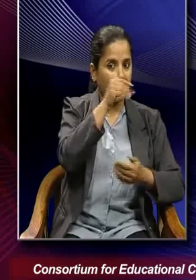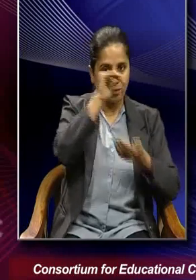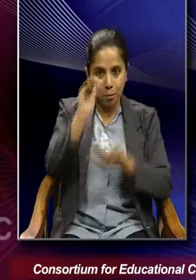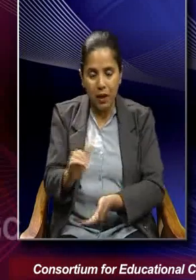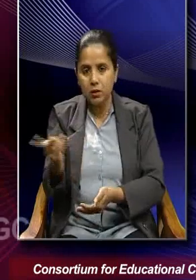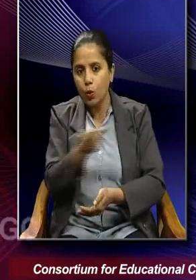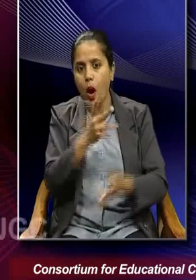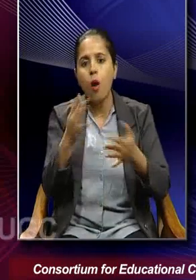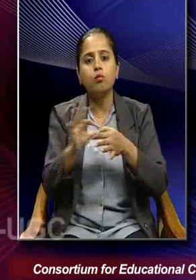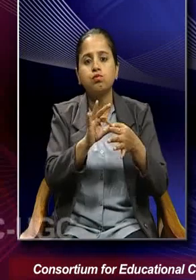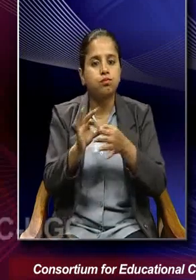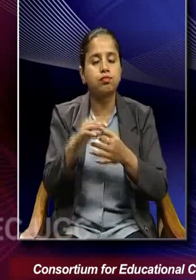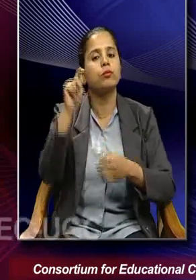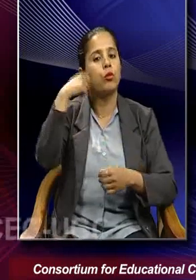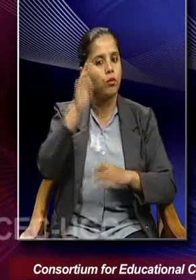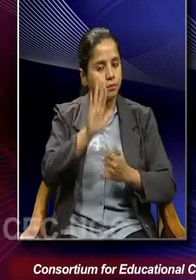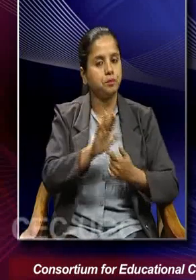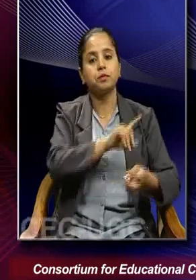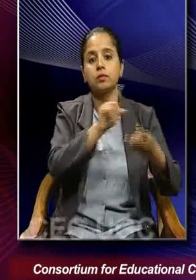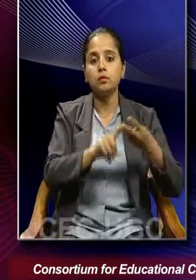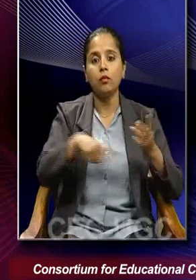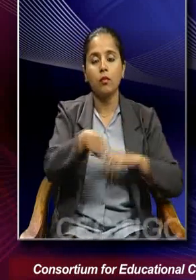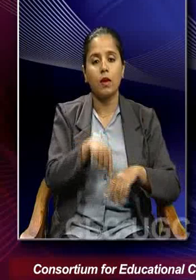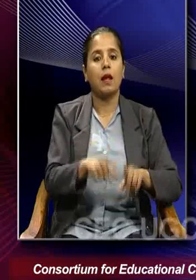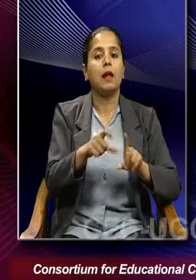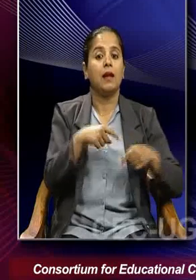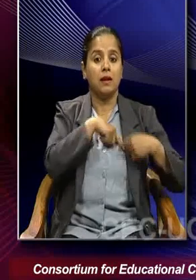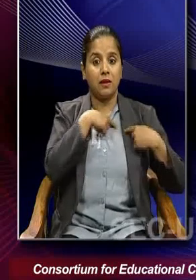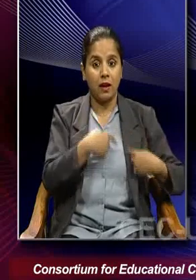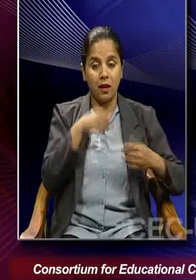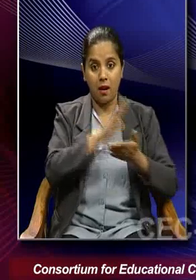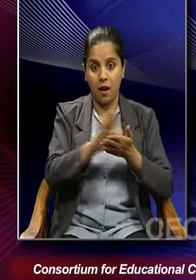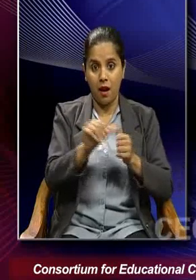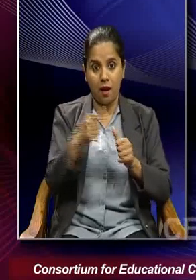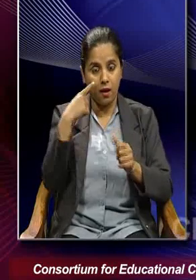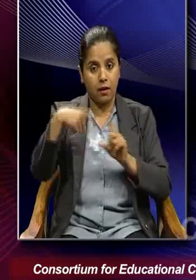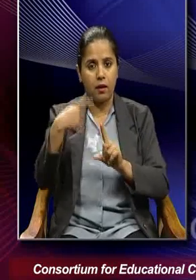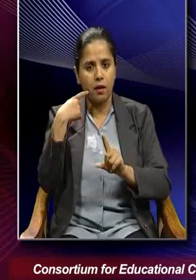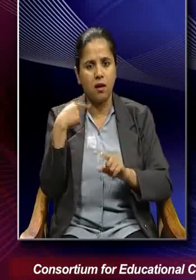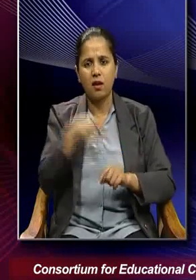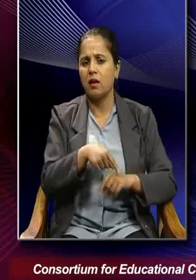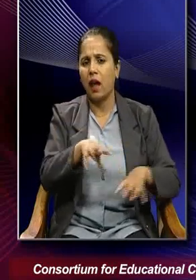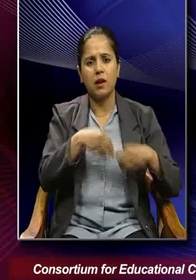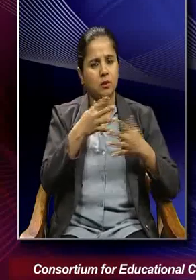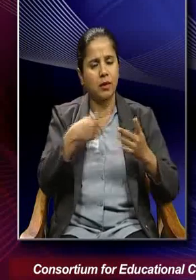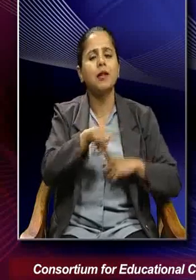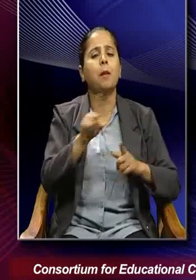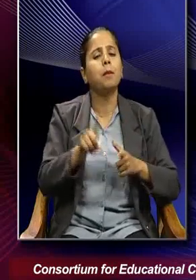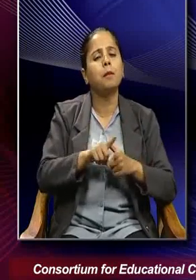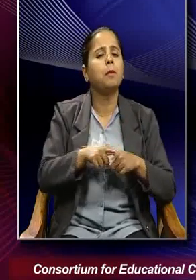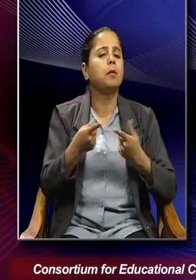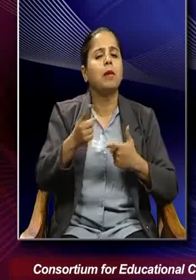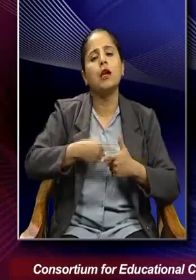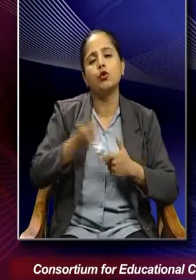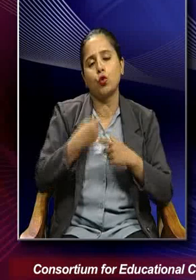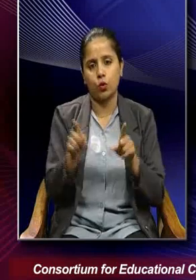children. And then another film, Dil Hai Ki Manta Nahi, for example, which was some sort of a comedy, but the way